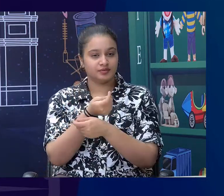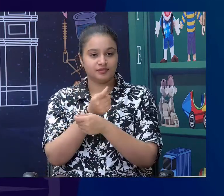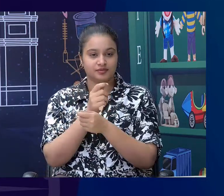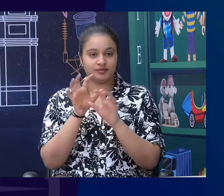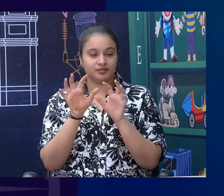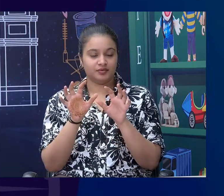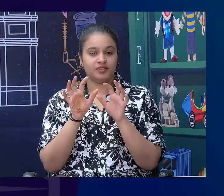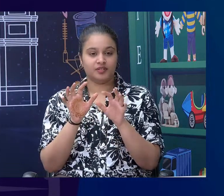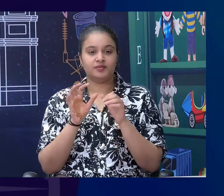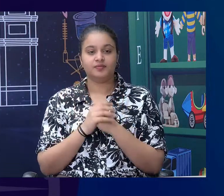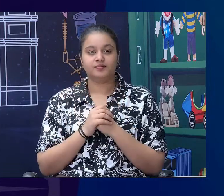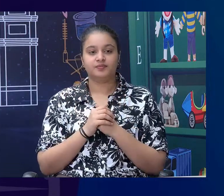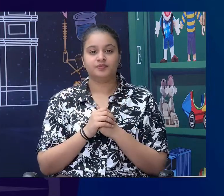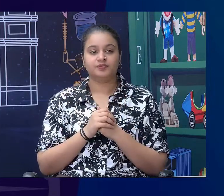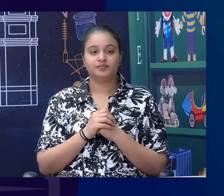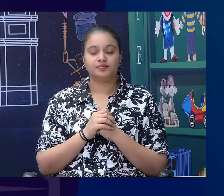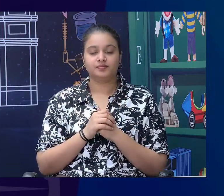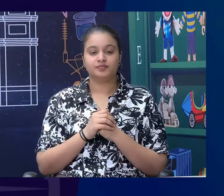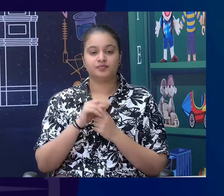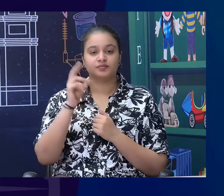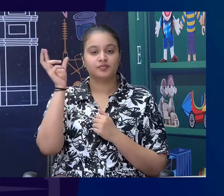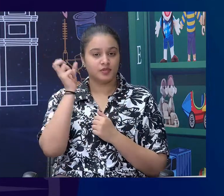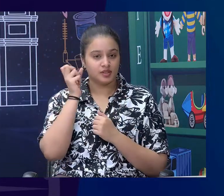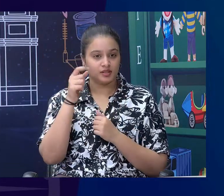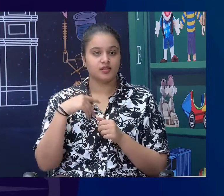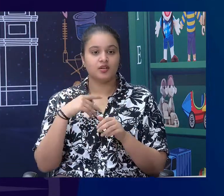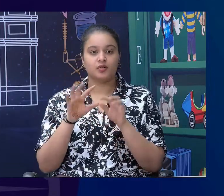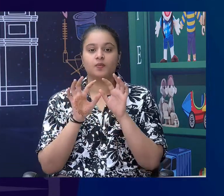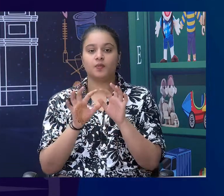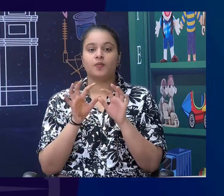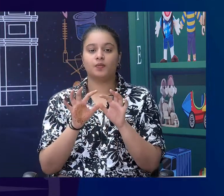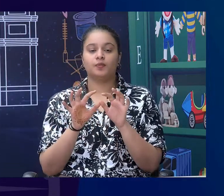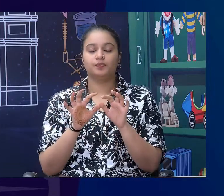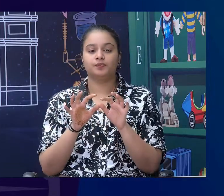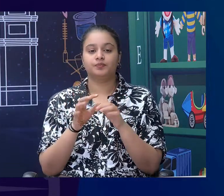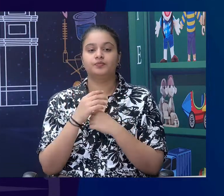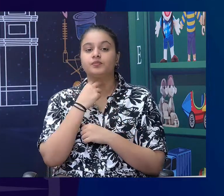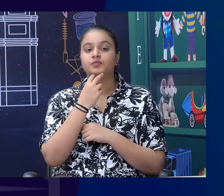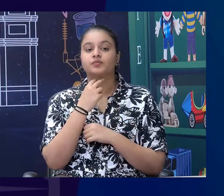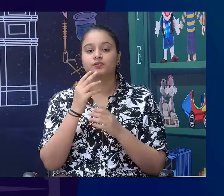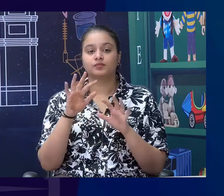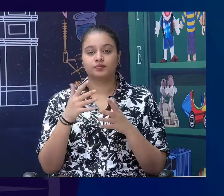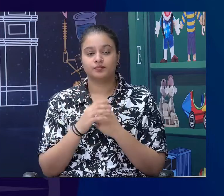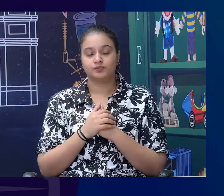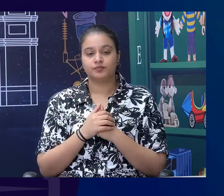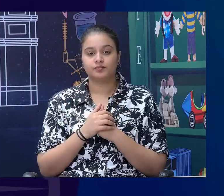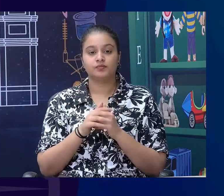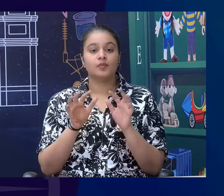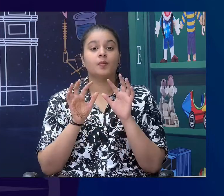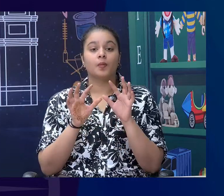Right. Okay. So let's listen how the dog sounds.